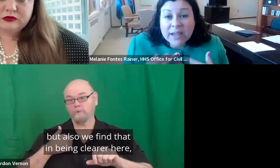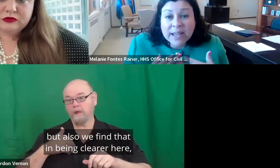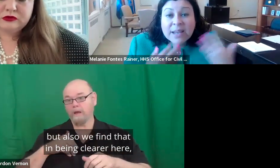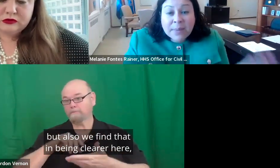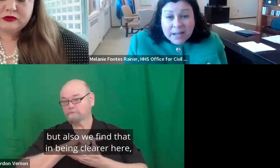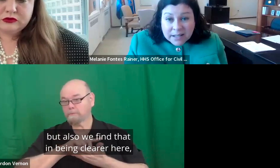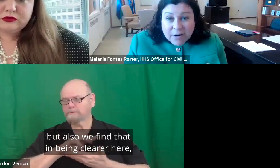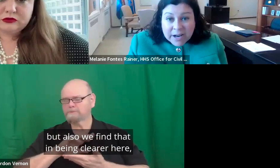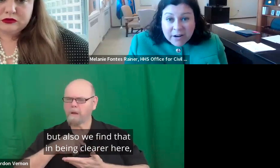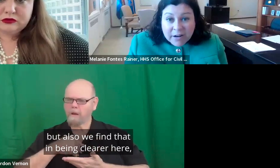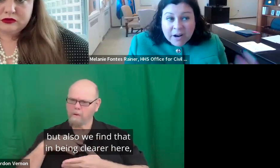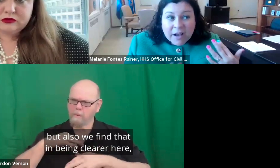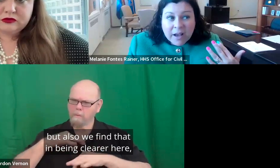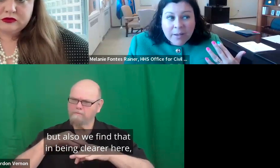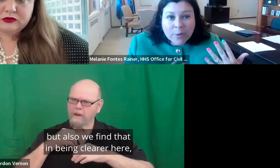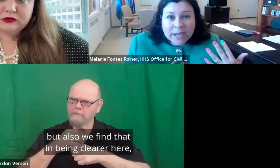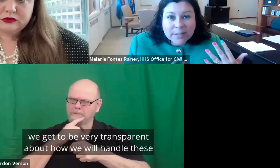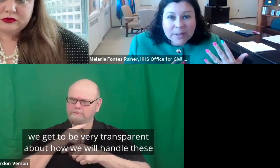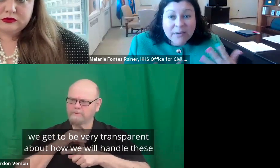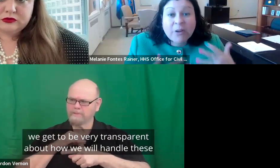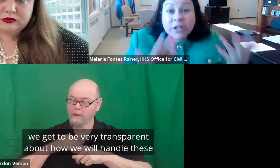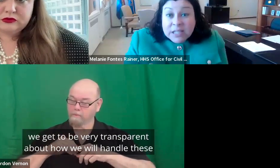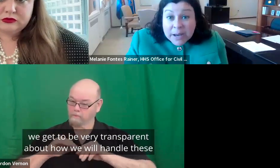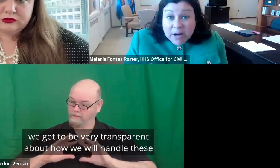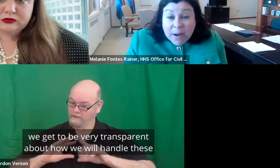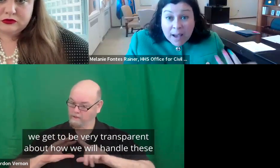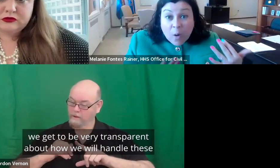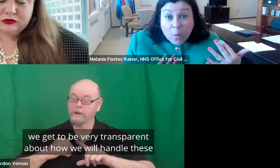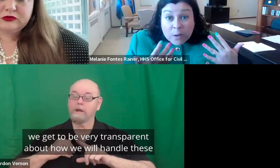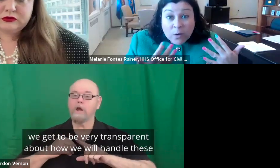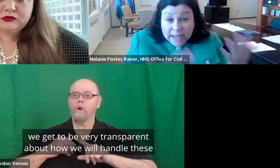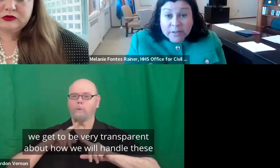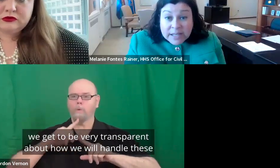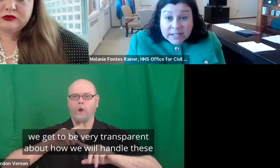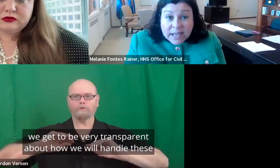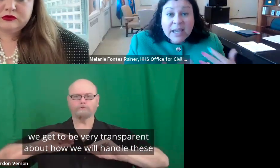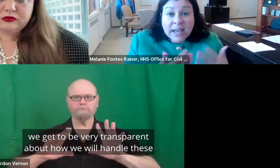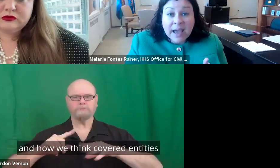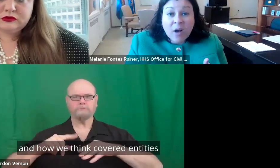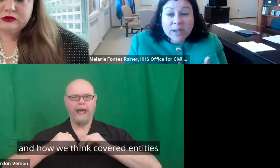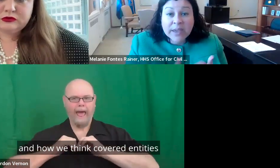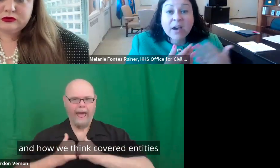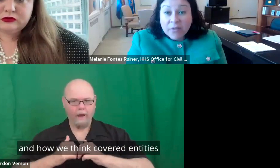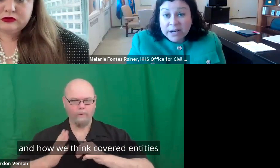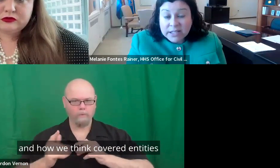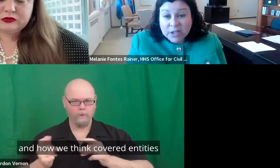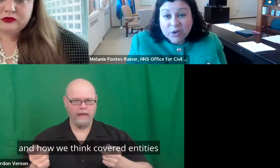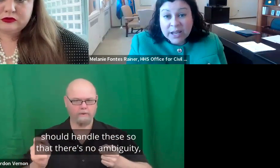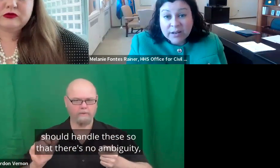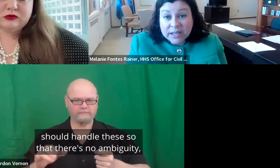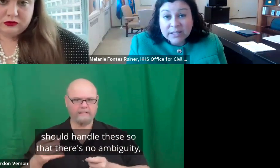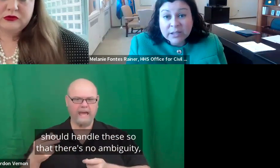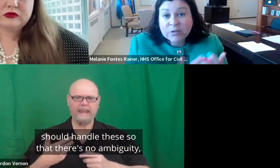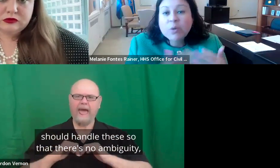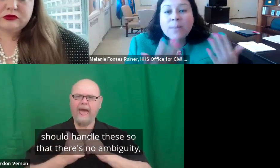also we find that in being clearer here, we get to be very transparent about how we will handle these and how we think covered entities